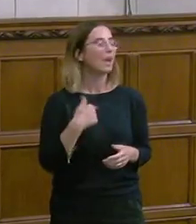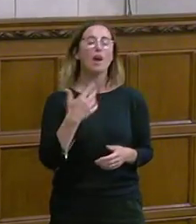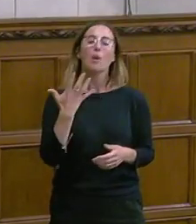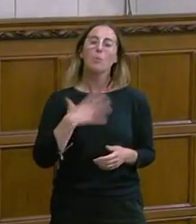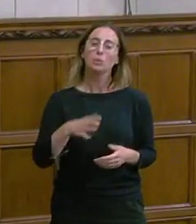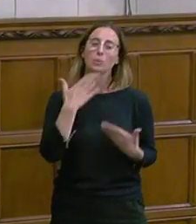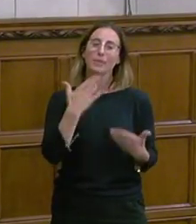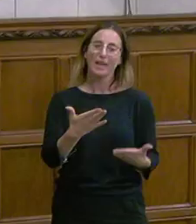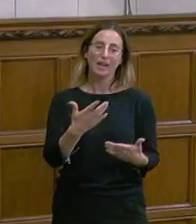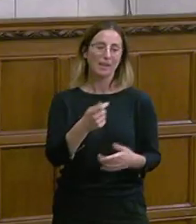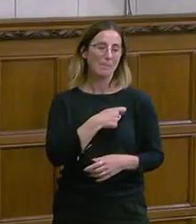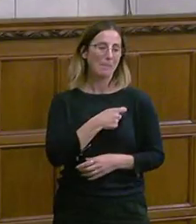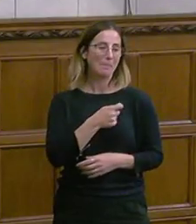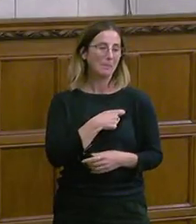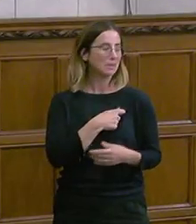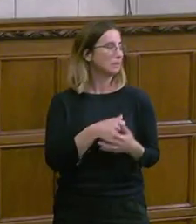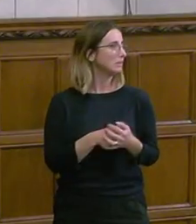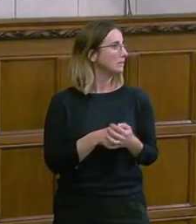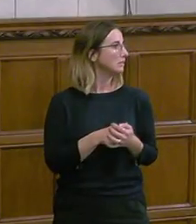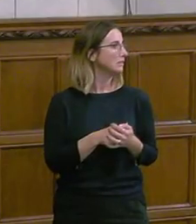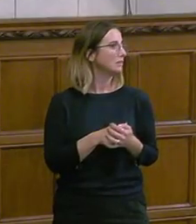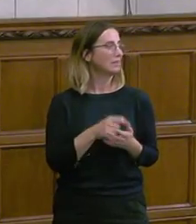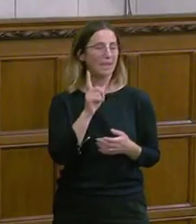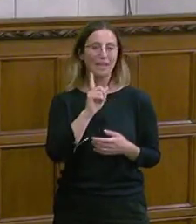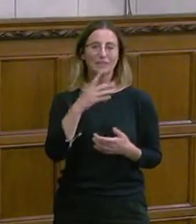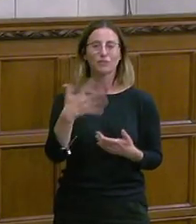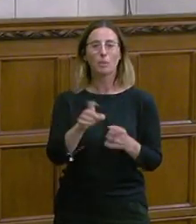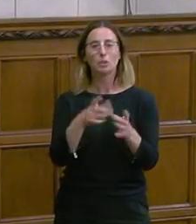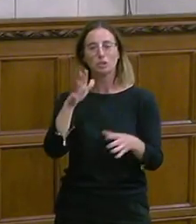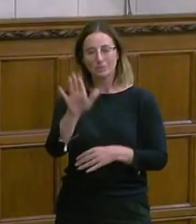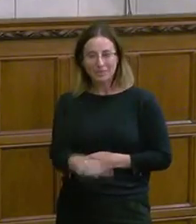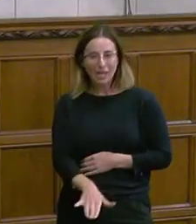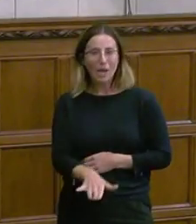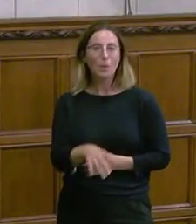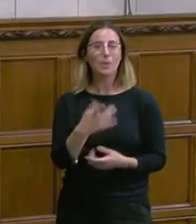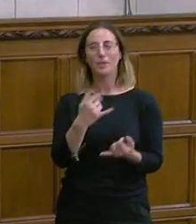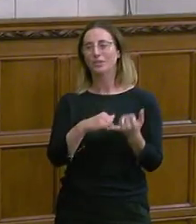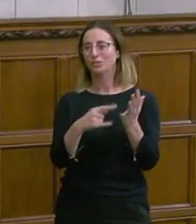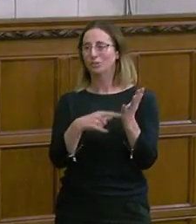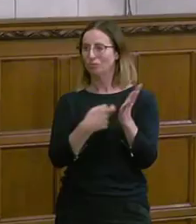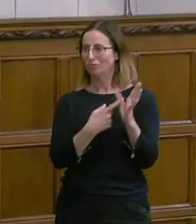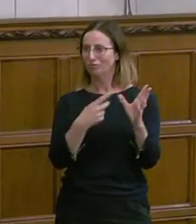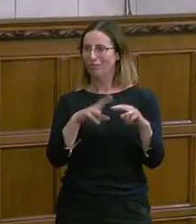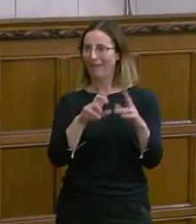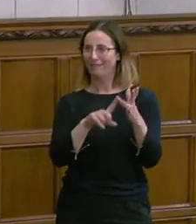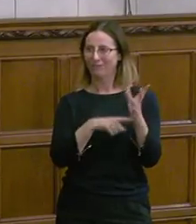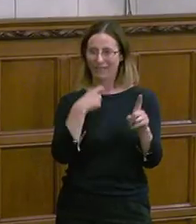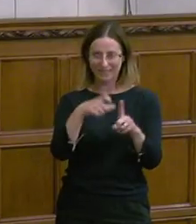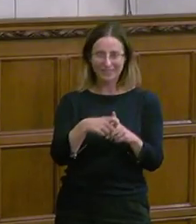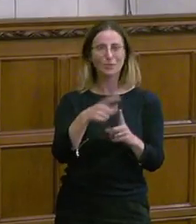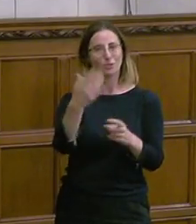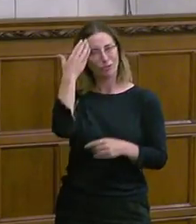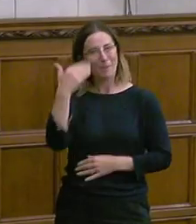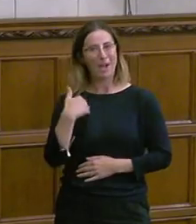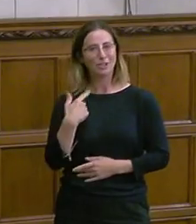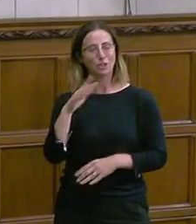for Blaydon, Nottingham South, Strangford, who reminded us of Thomas Edison, of